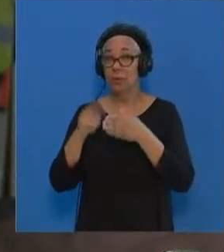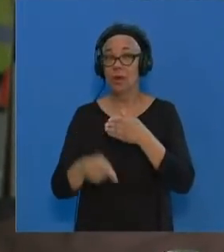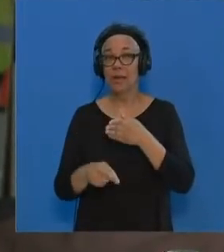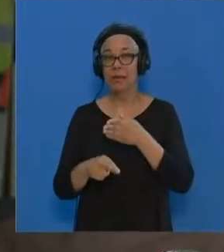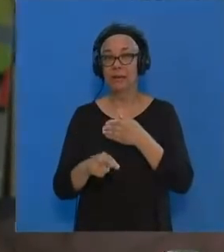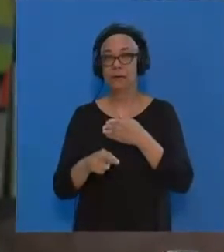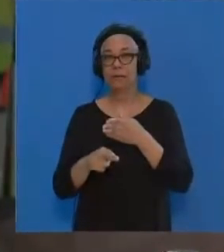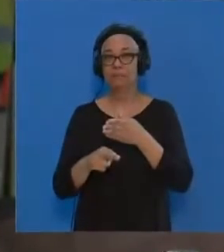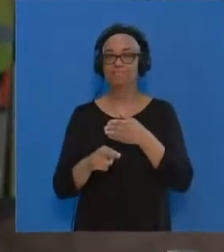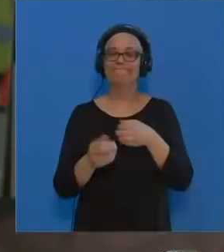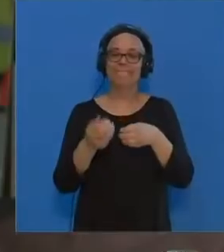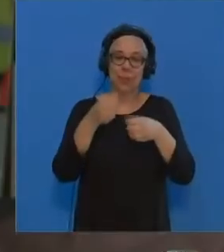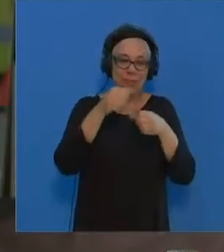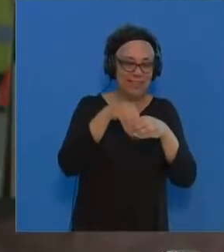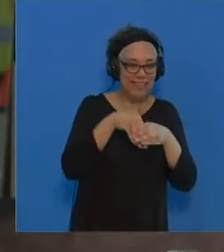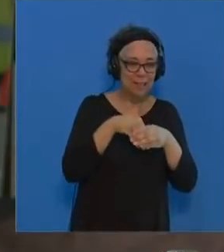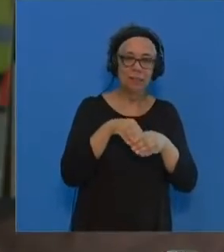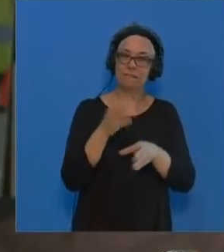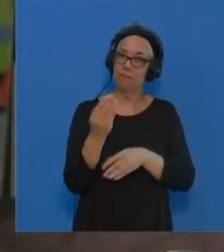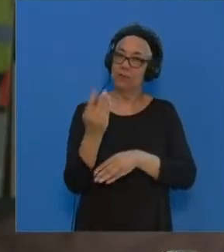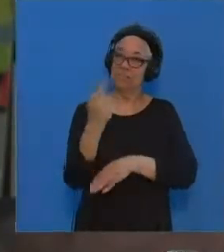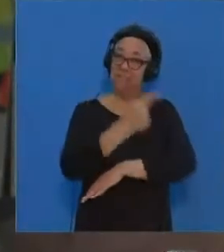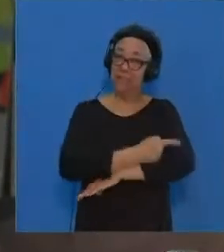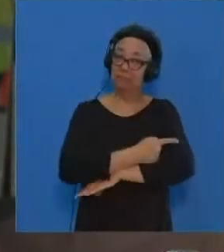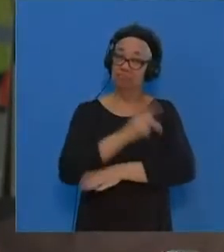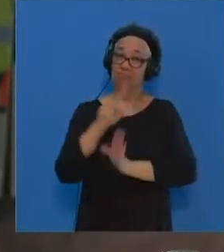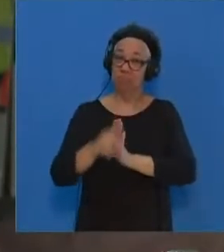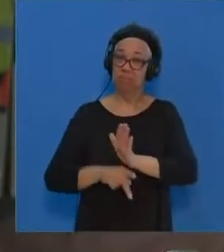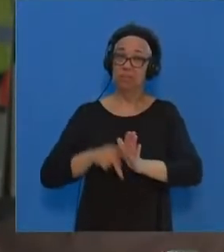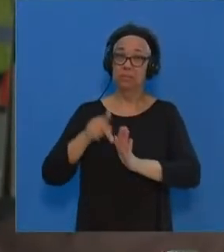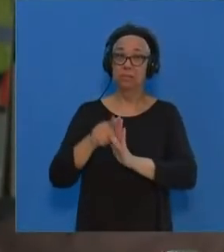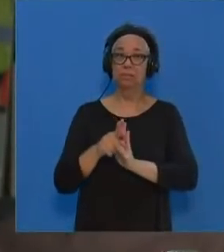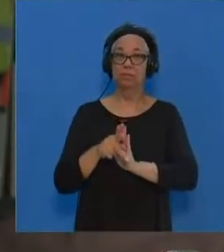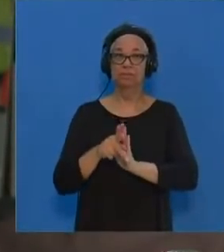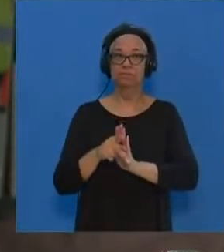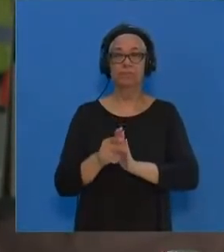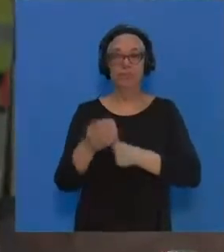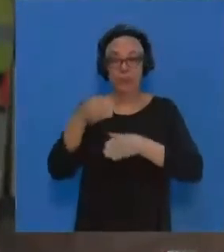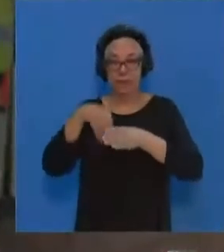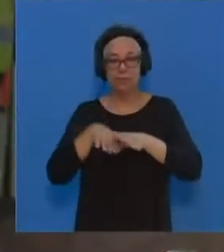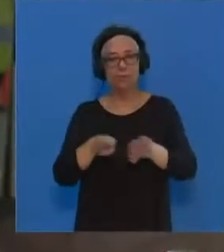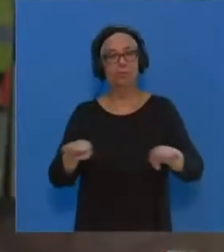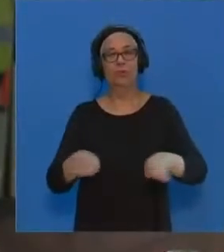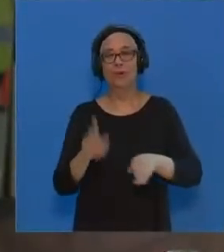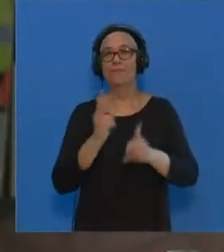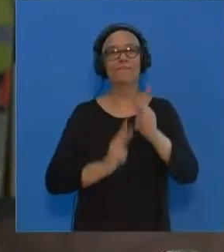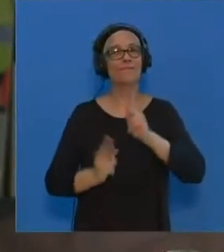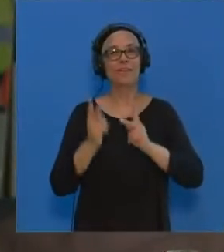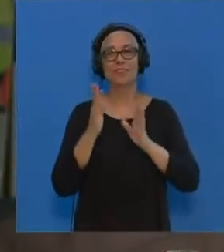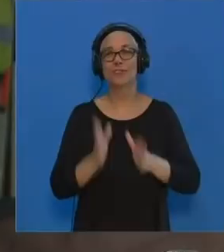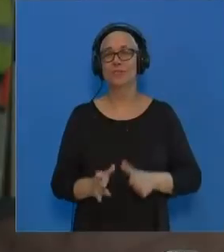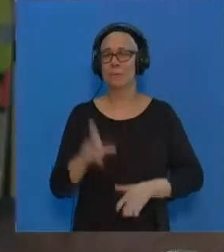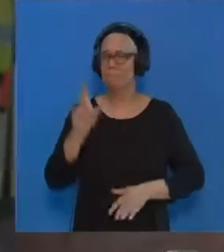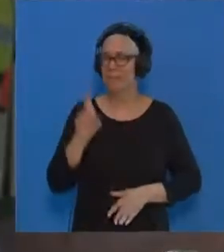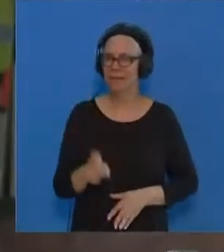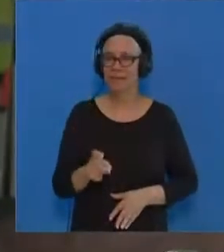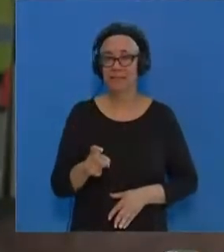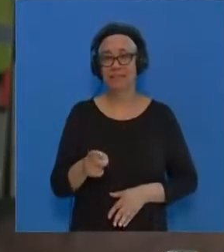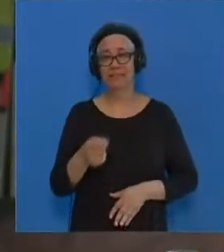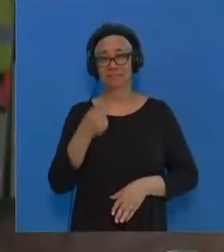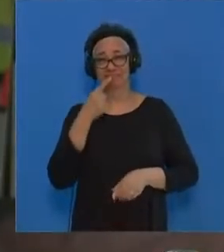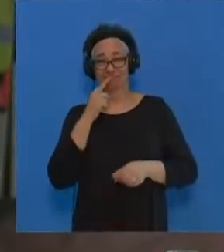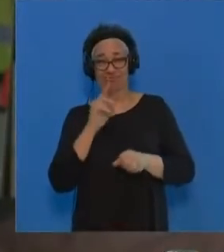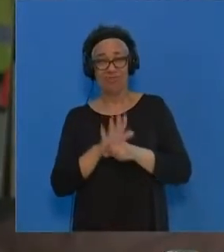within the stipulated 14-day period. In order to enter Bermuda, visitors will be asked to confirm that